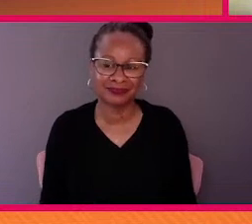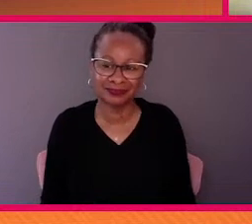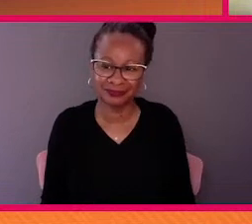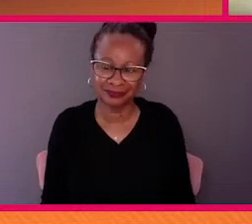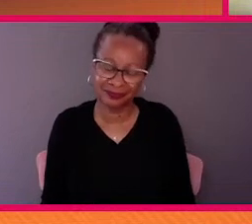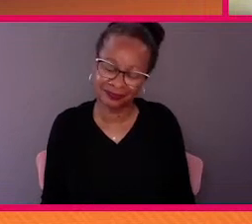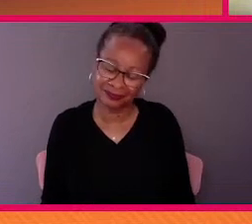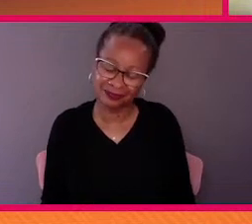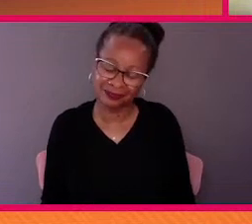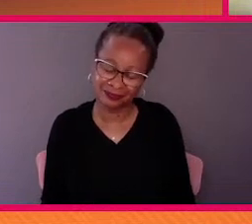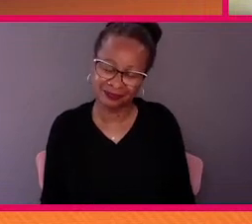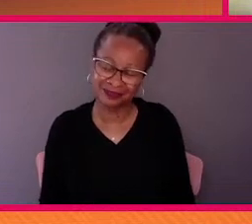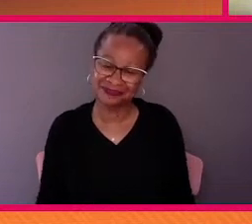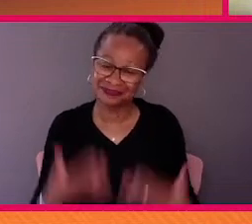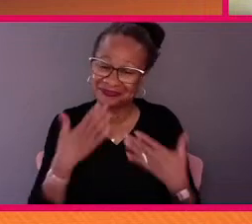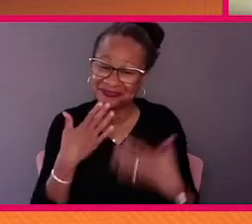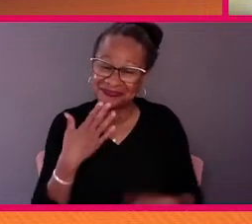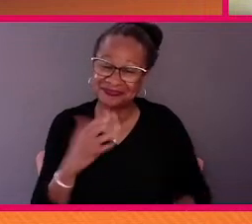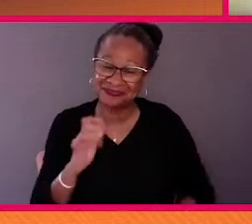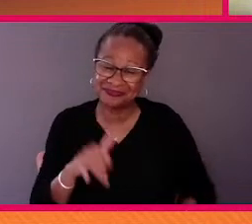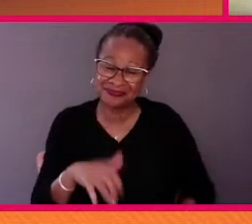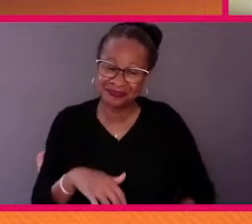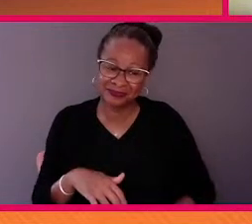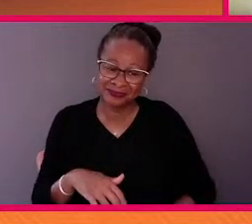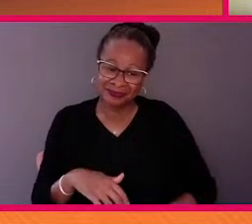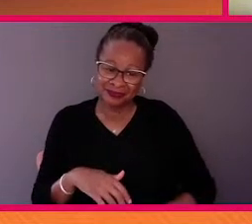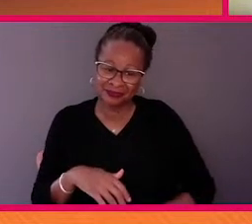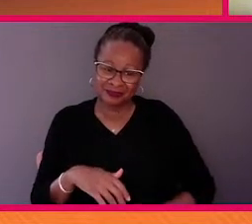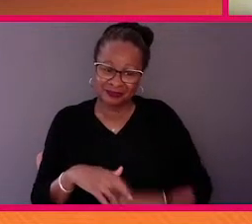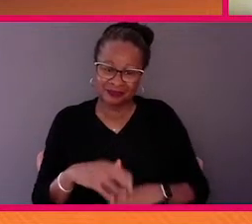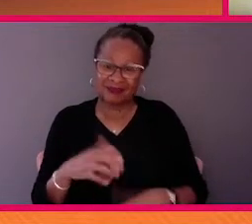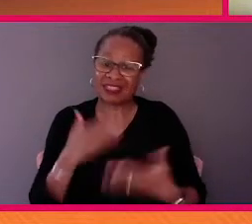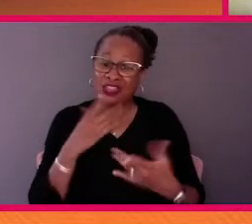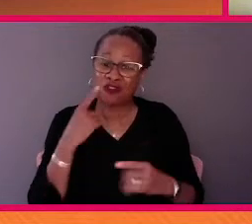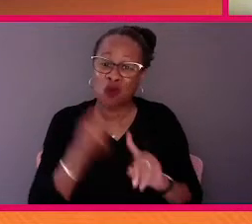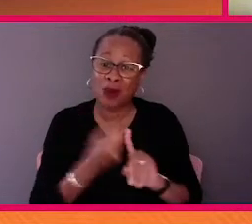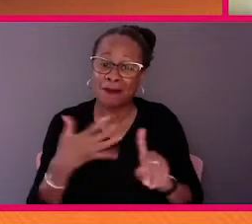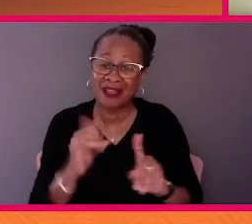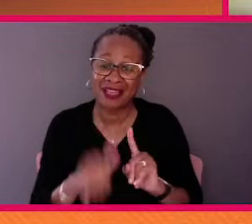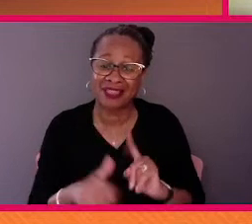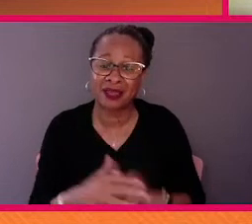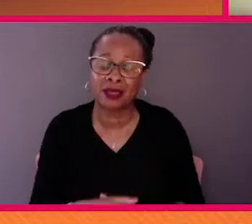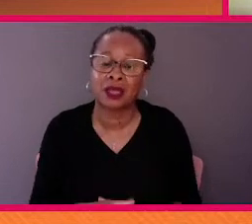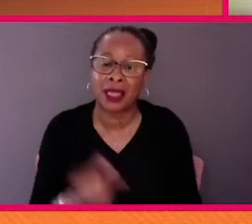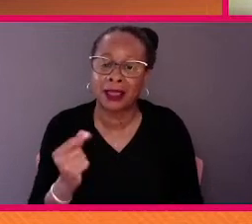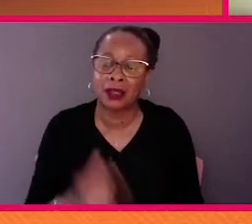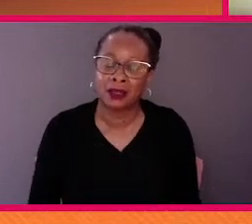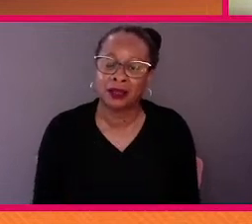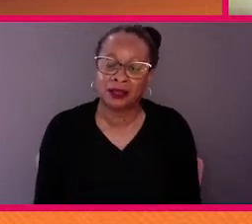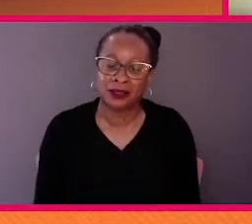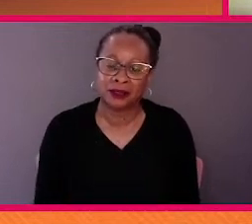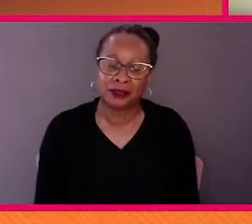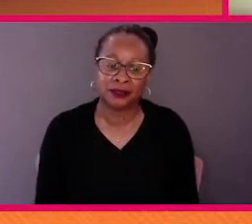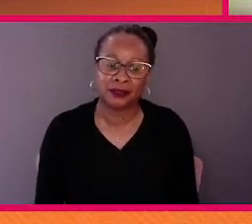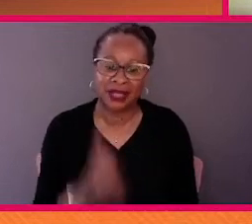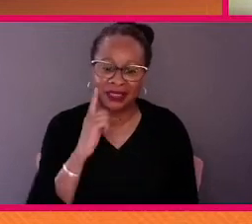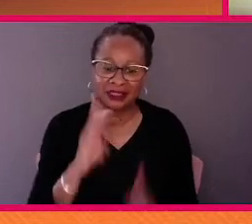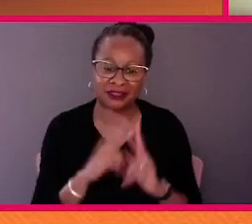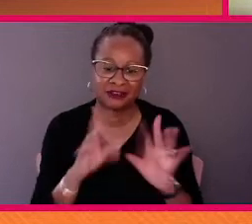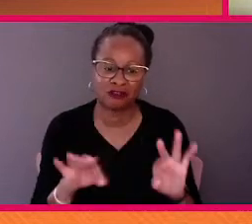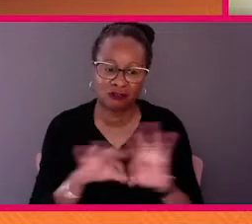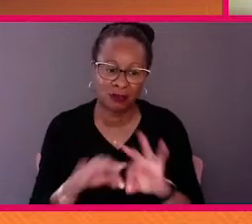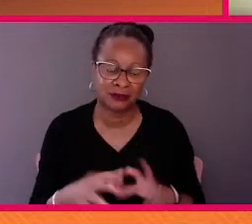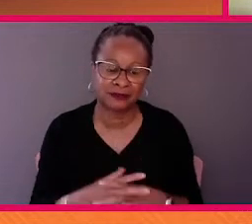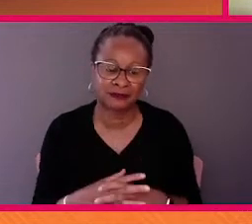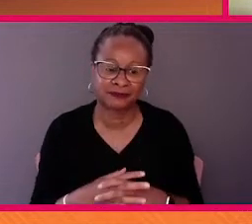Yeah. Yeah, thank you. Thank you so much for unpacking that just a bit, how I think that's really important. And, you know, the